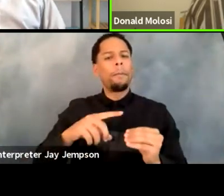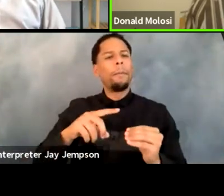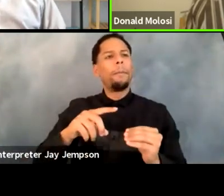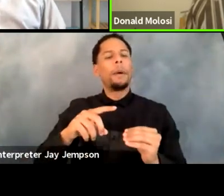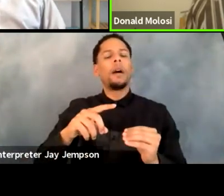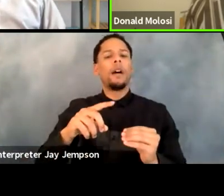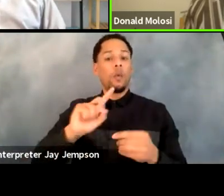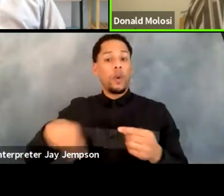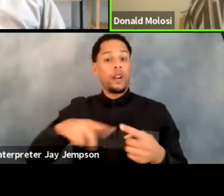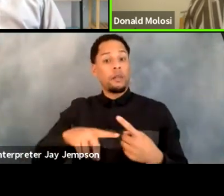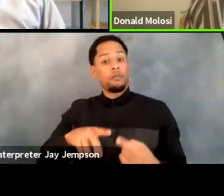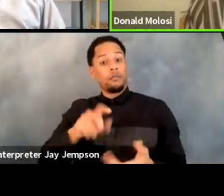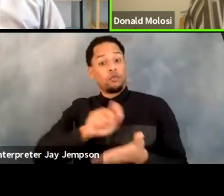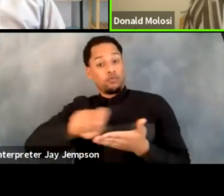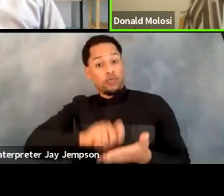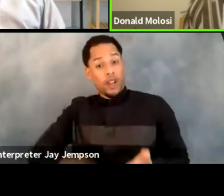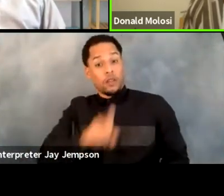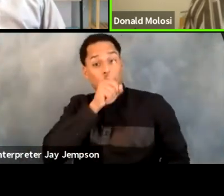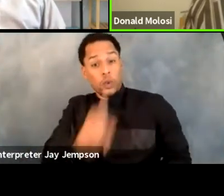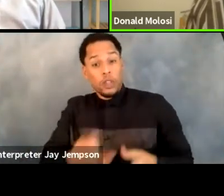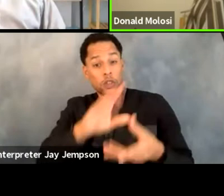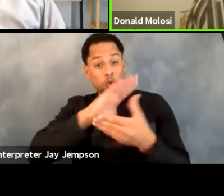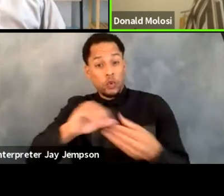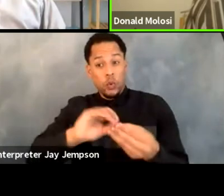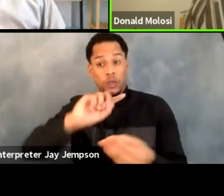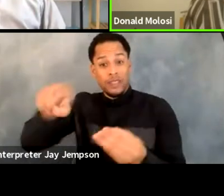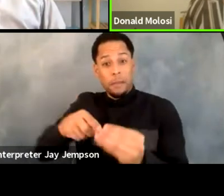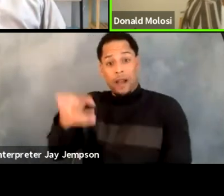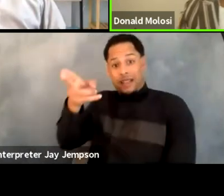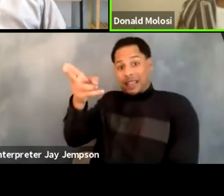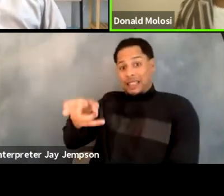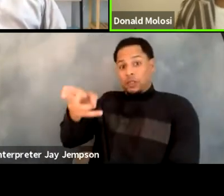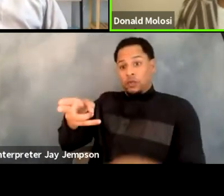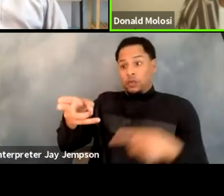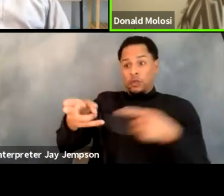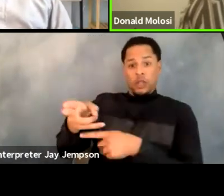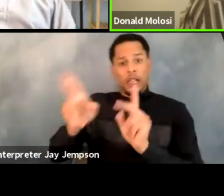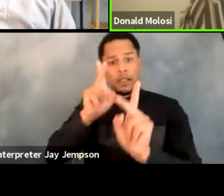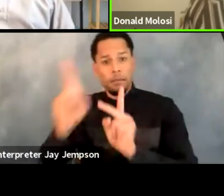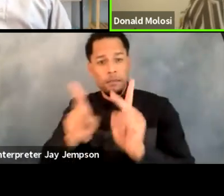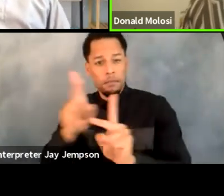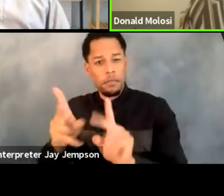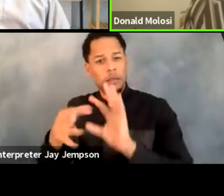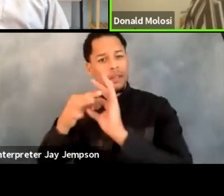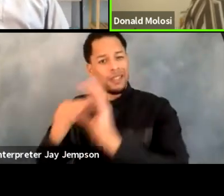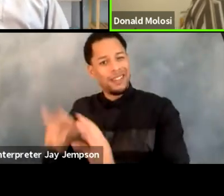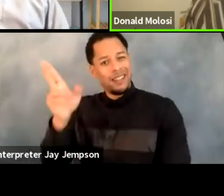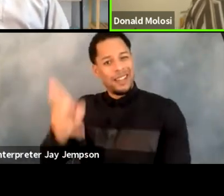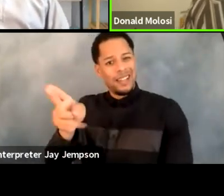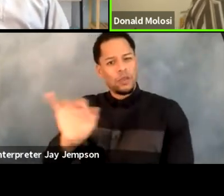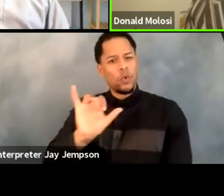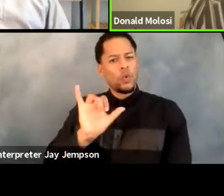written. So there's a diligence that came with my dramaturgy in that sense. Thank you.